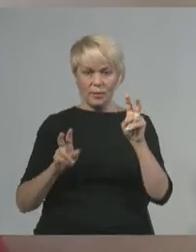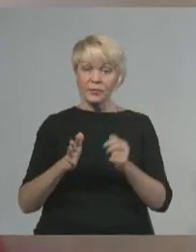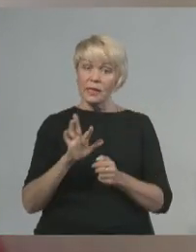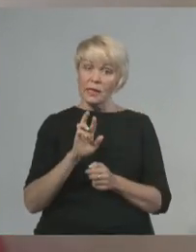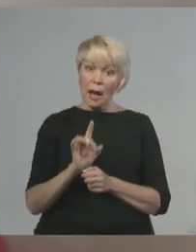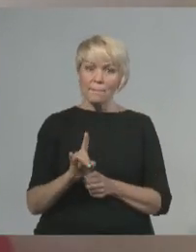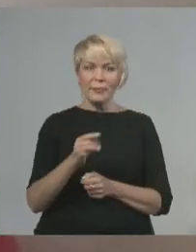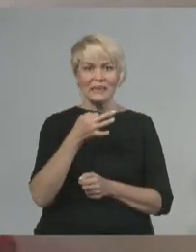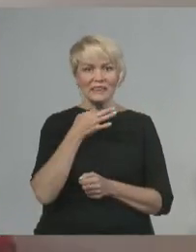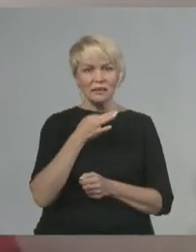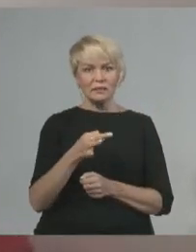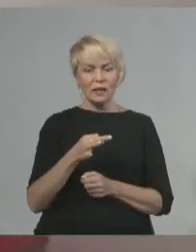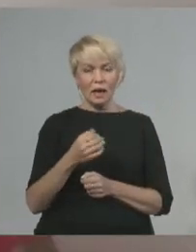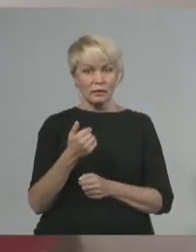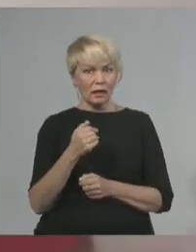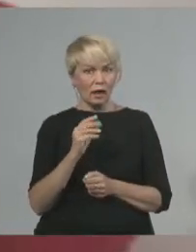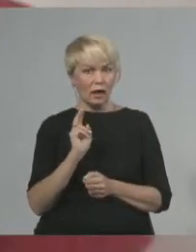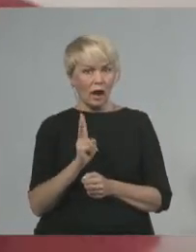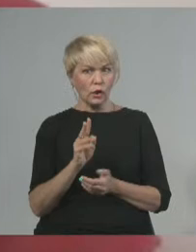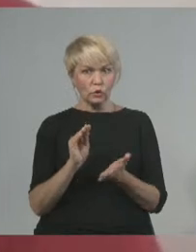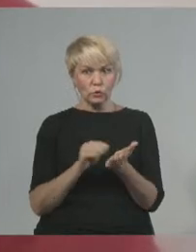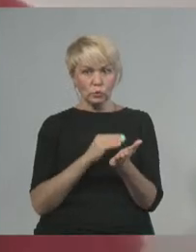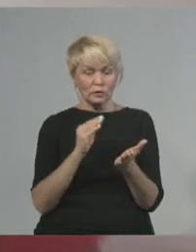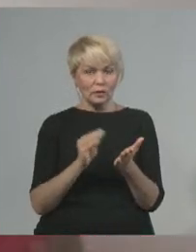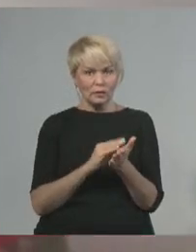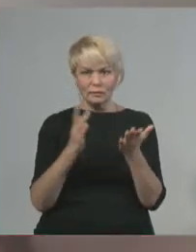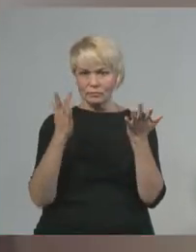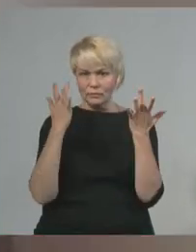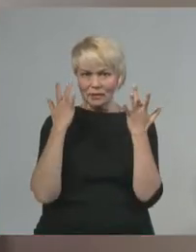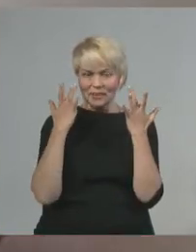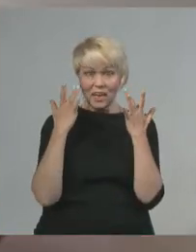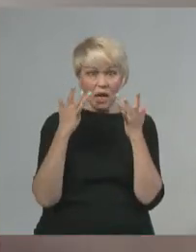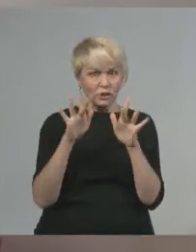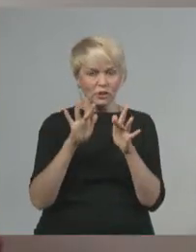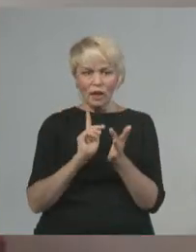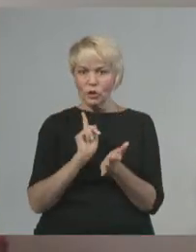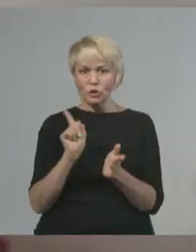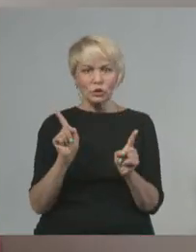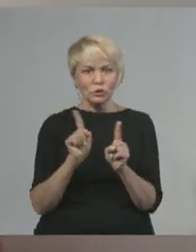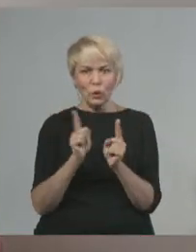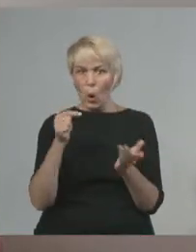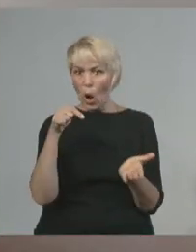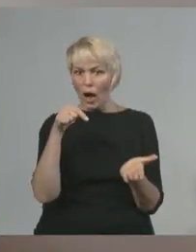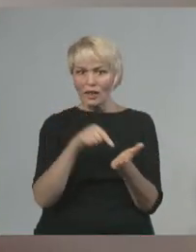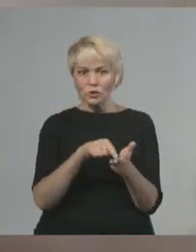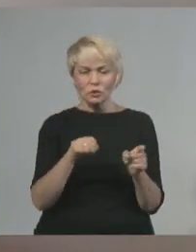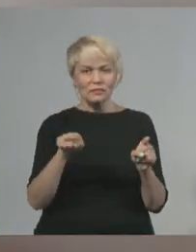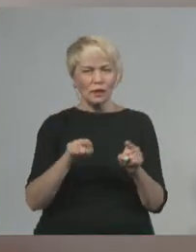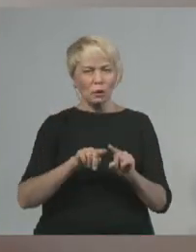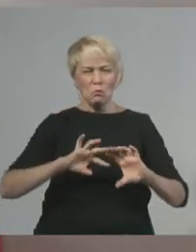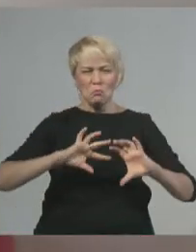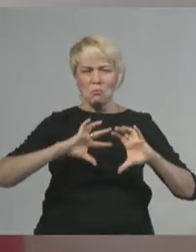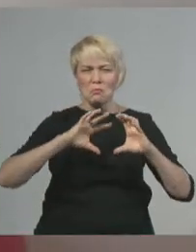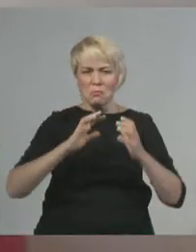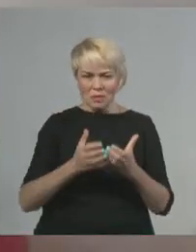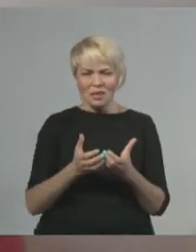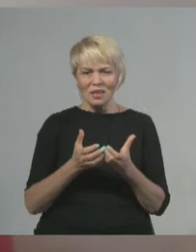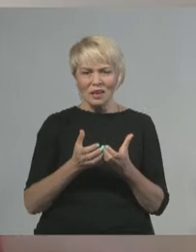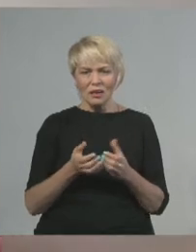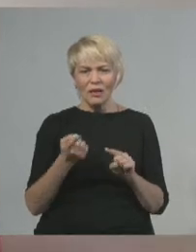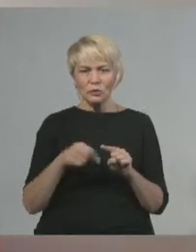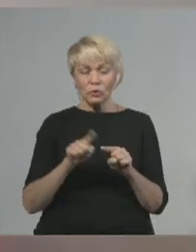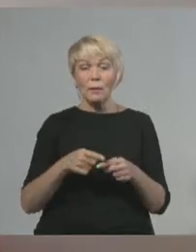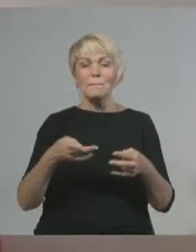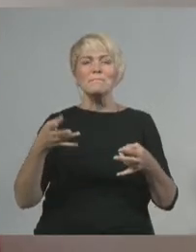dangerous me as a journalist i wouldn't expect that i would be in the world where i